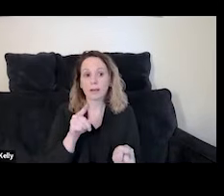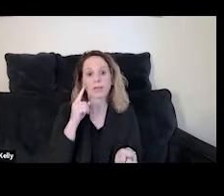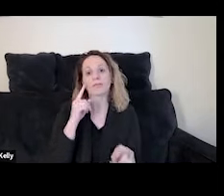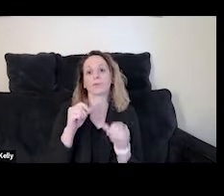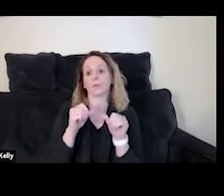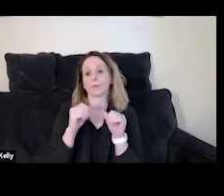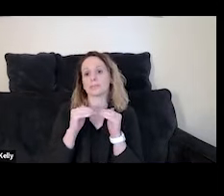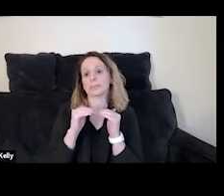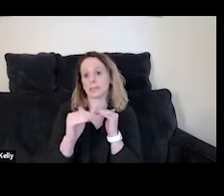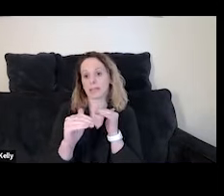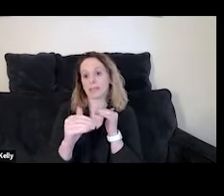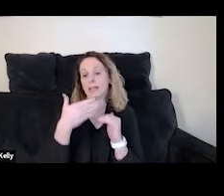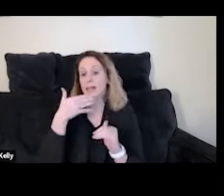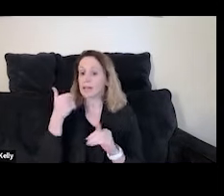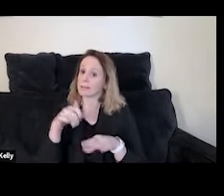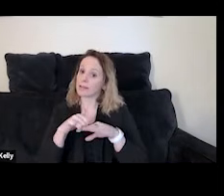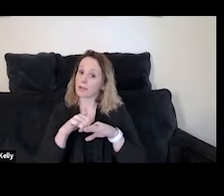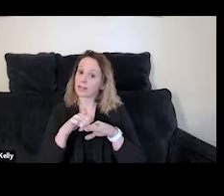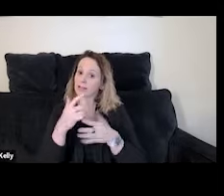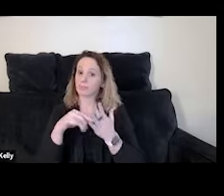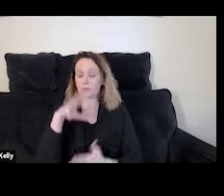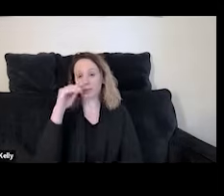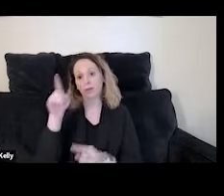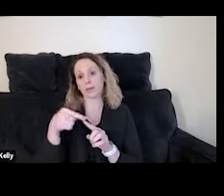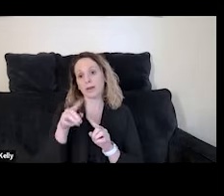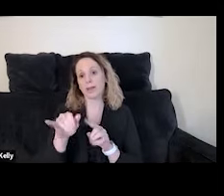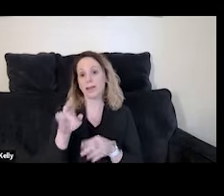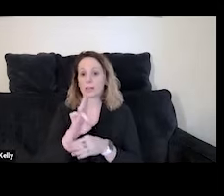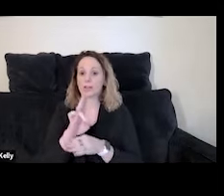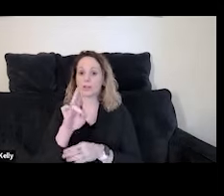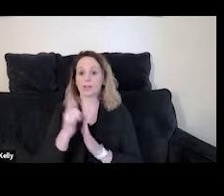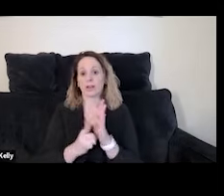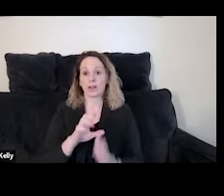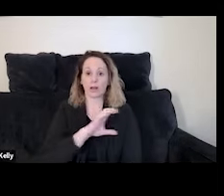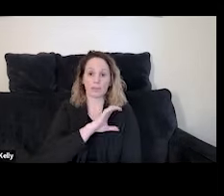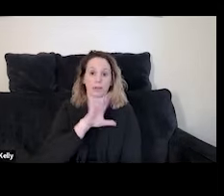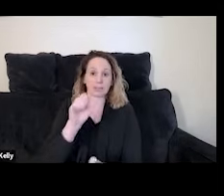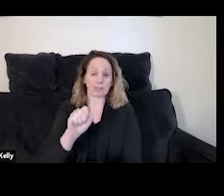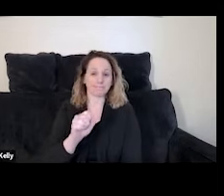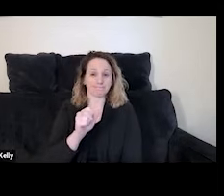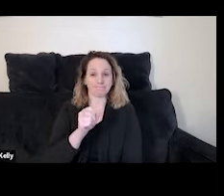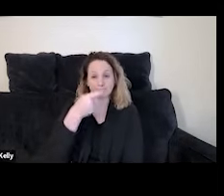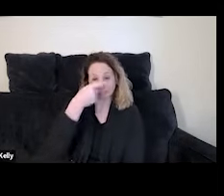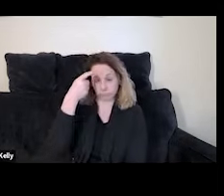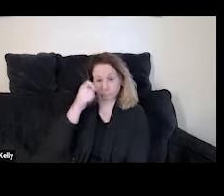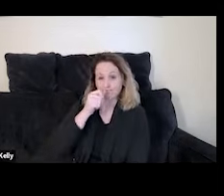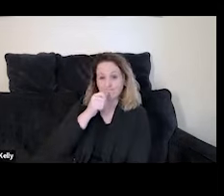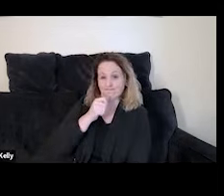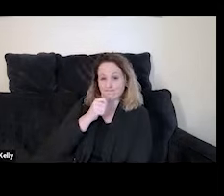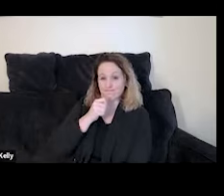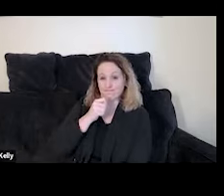those best practice states, what we have learned is that the use of law enforcement can be really detrimental to young